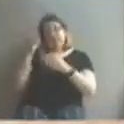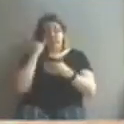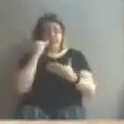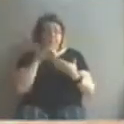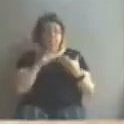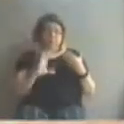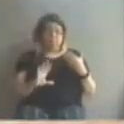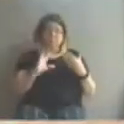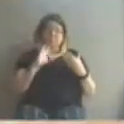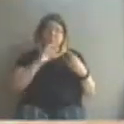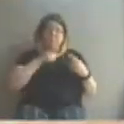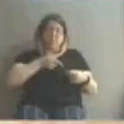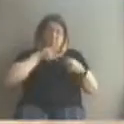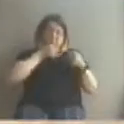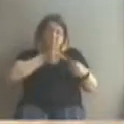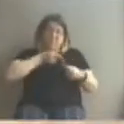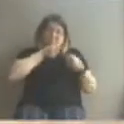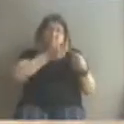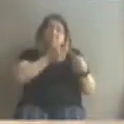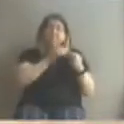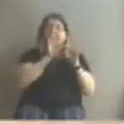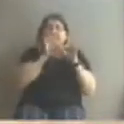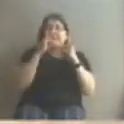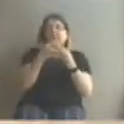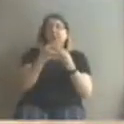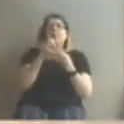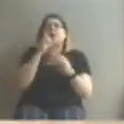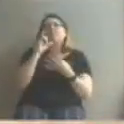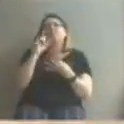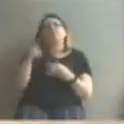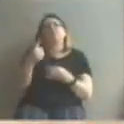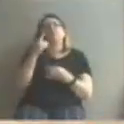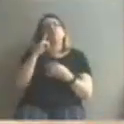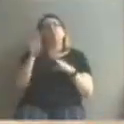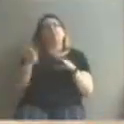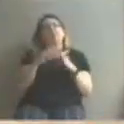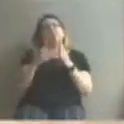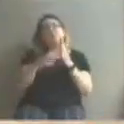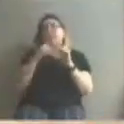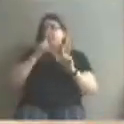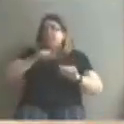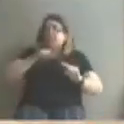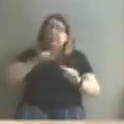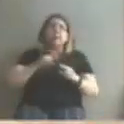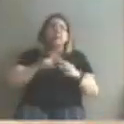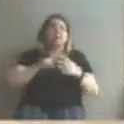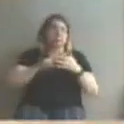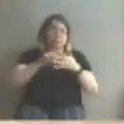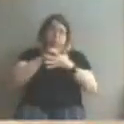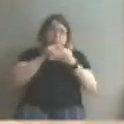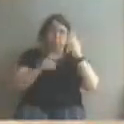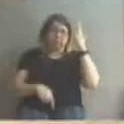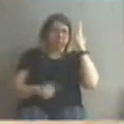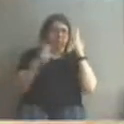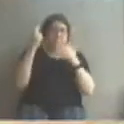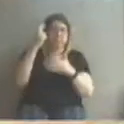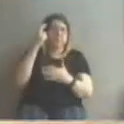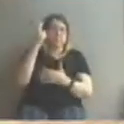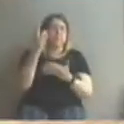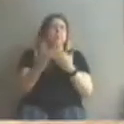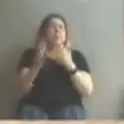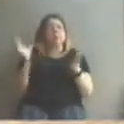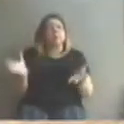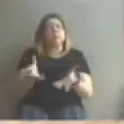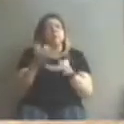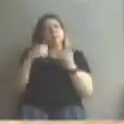students that they were struggling with, or families, and not just for behavioral reasons, sometimes it's attendance, a plethora of issues that might again encourage